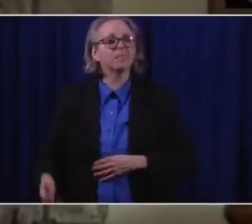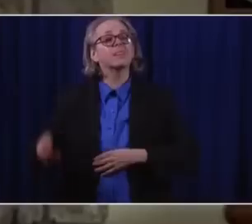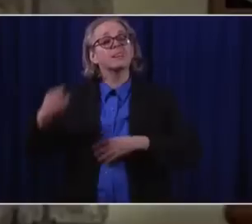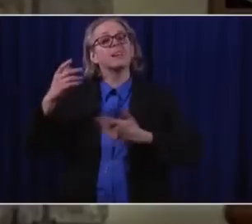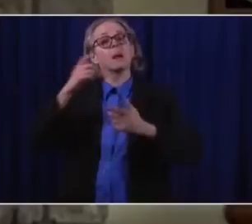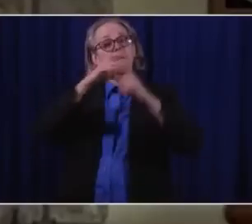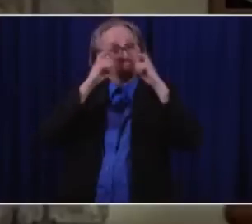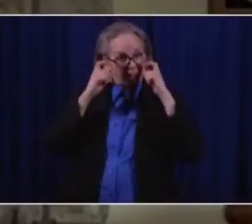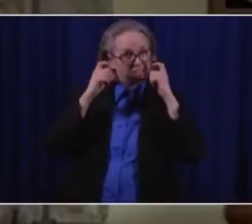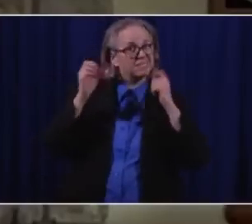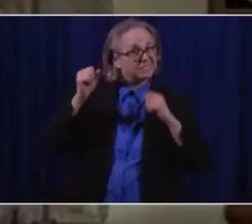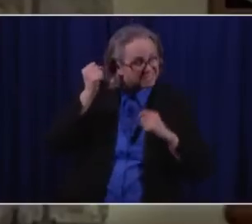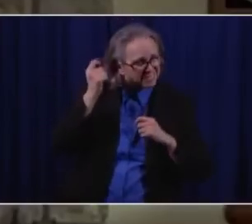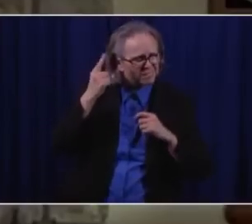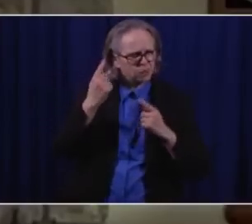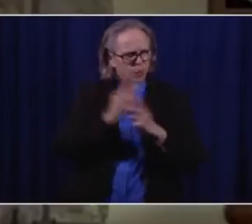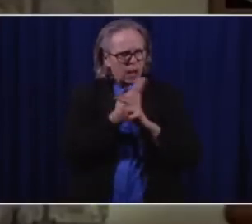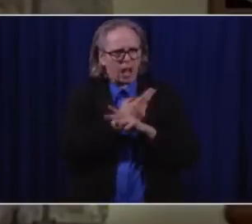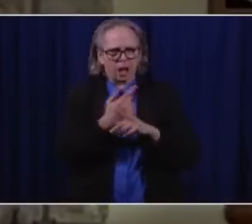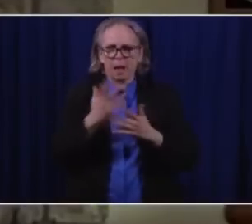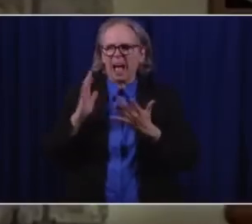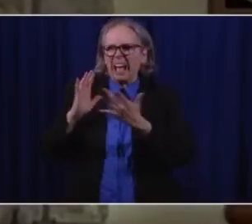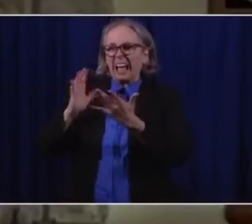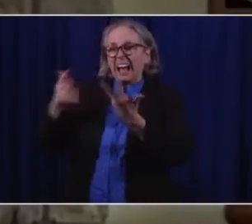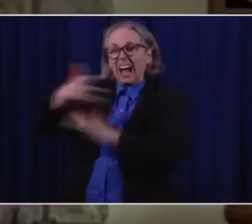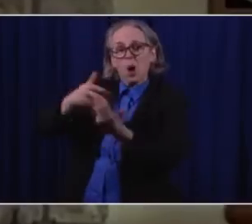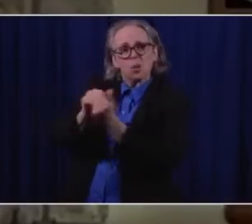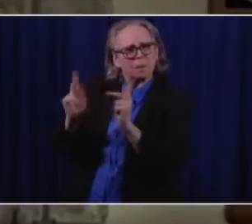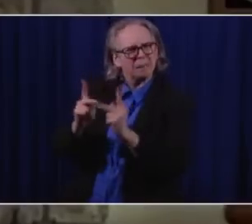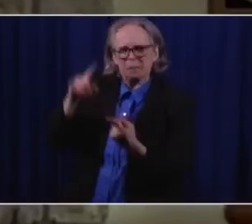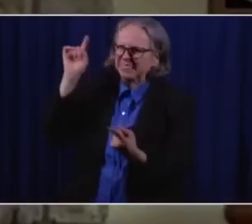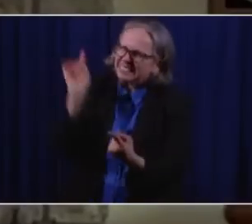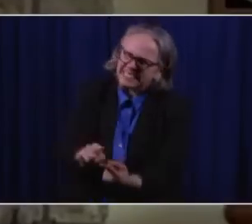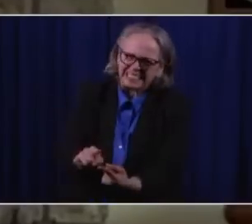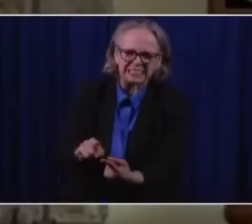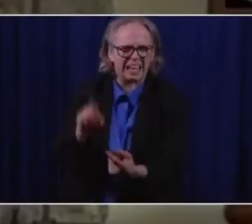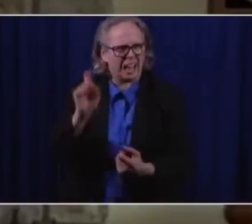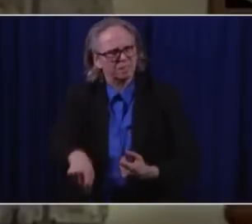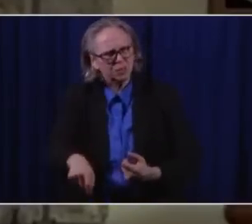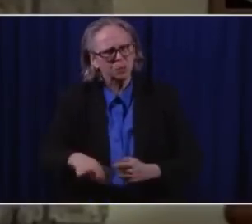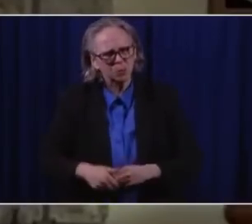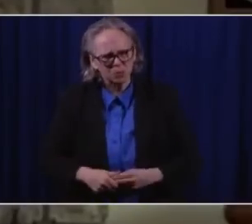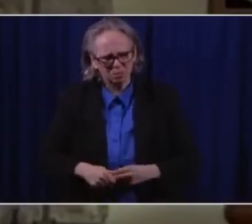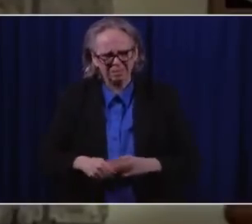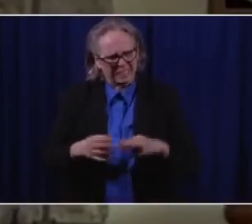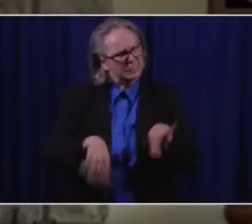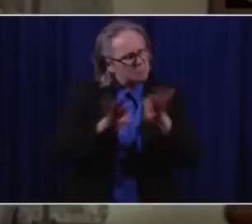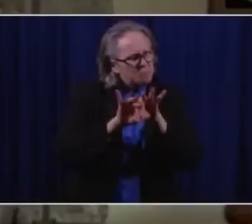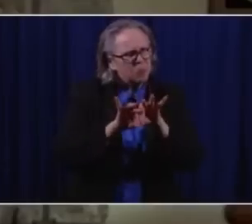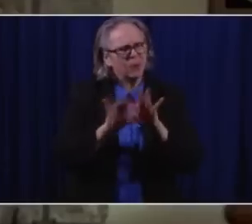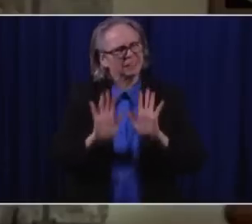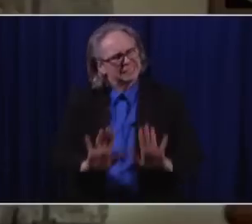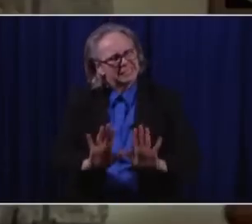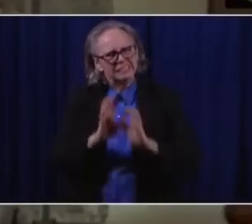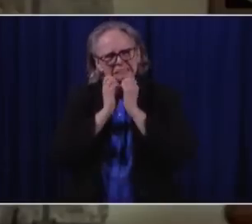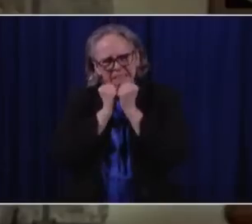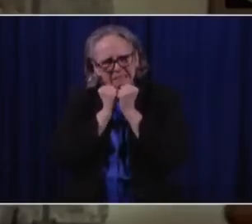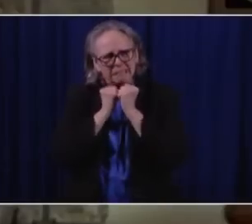the contacts. And if we can reduce those contacts, that's important. The big spread is